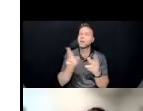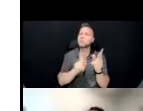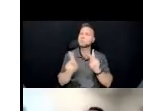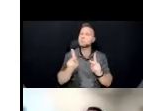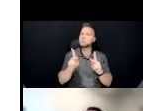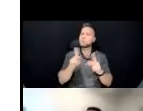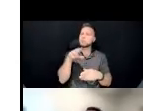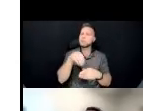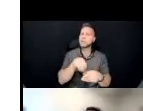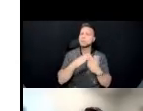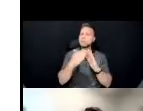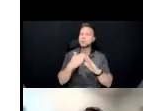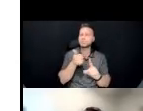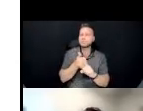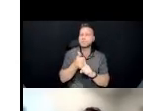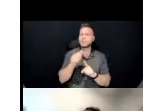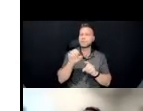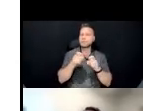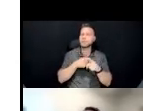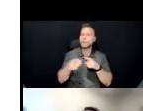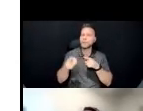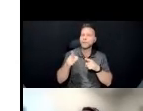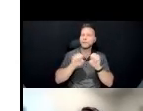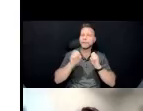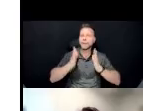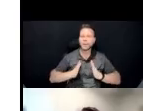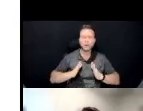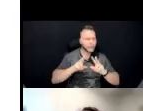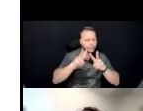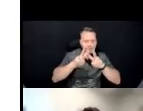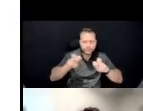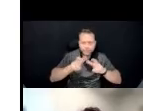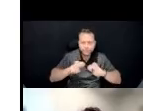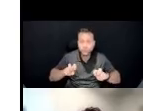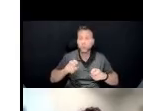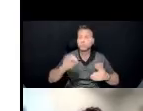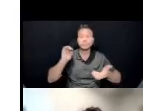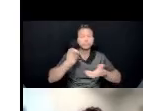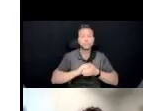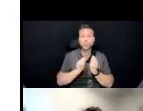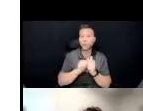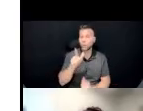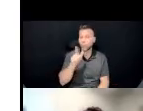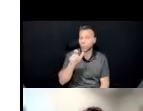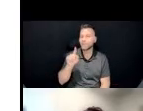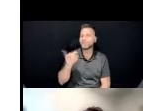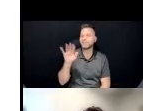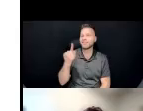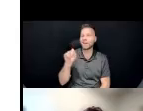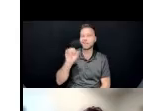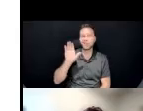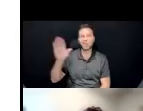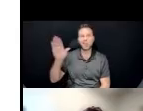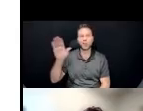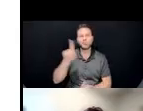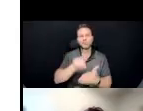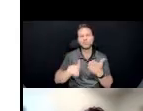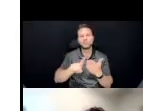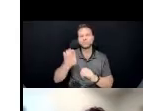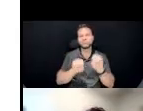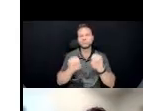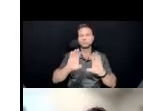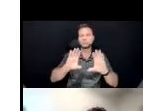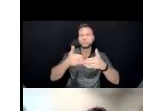with the Tufts Interdisciplinary Evaluation Research Team, or TIER.